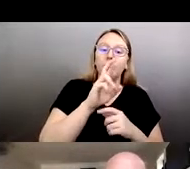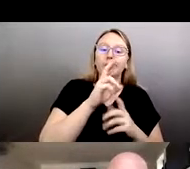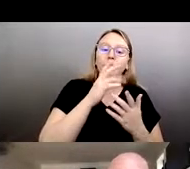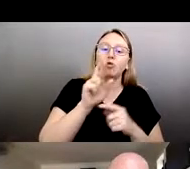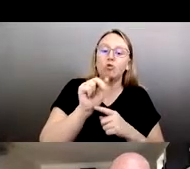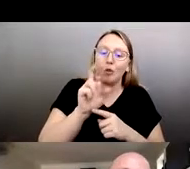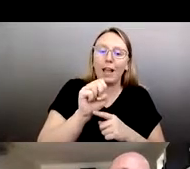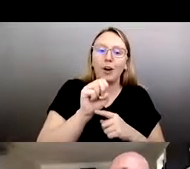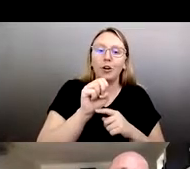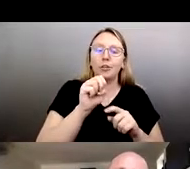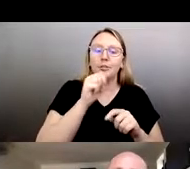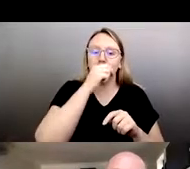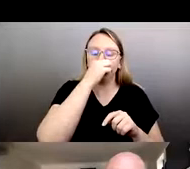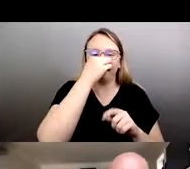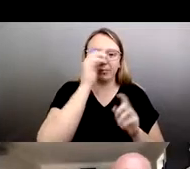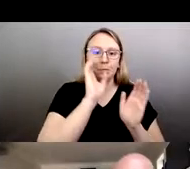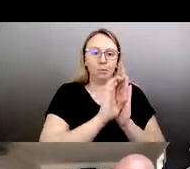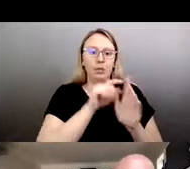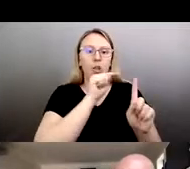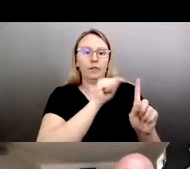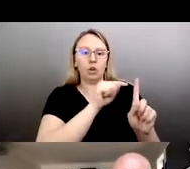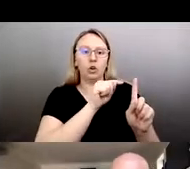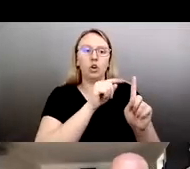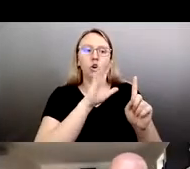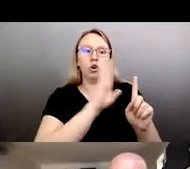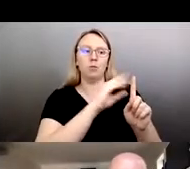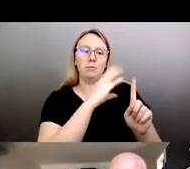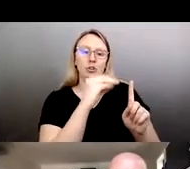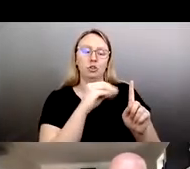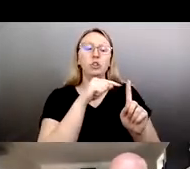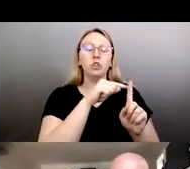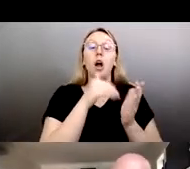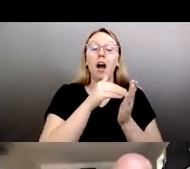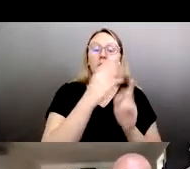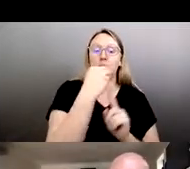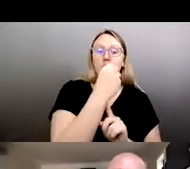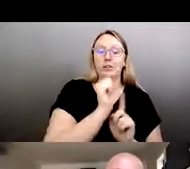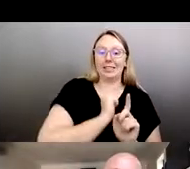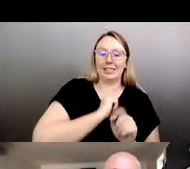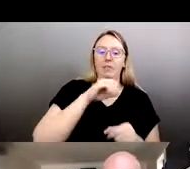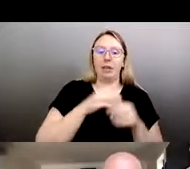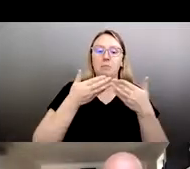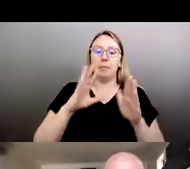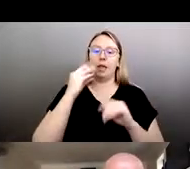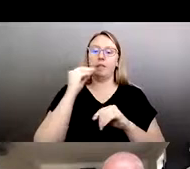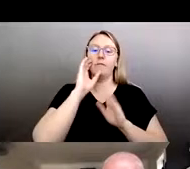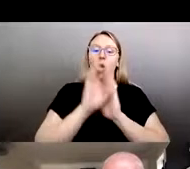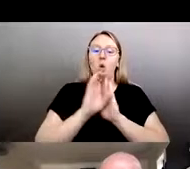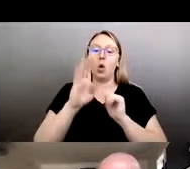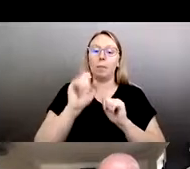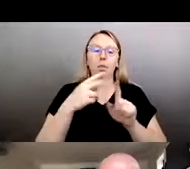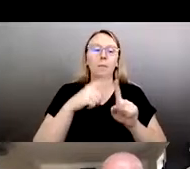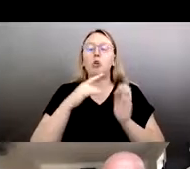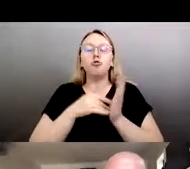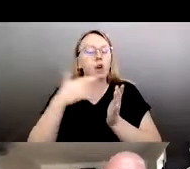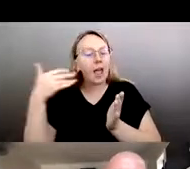in kind of public photo booths, but was rarely seen in snapshots. So this shows that she kind of trusted and knew Roger. But